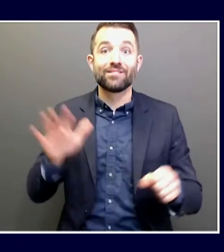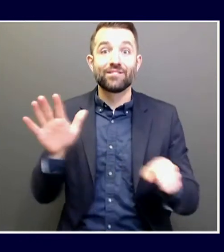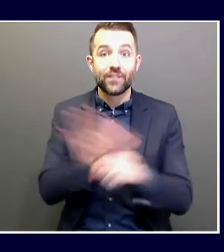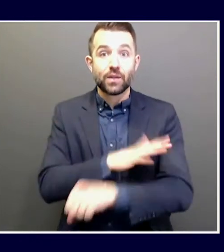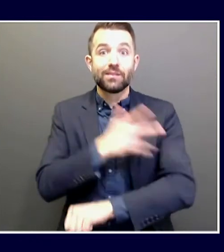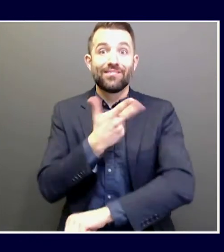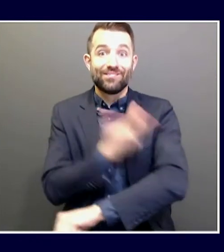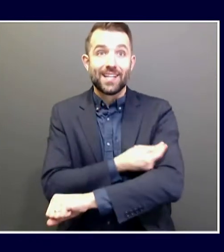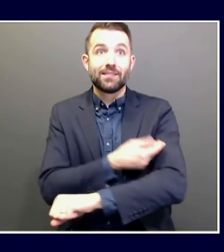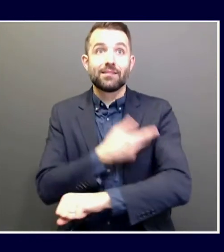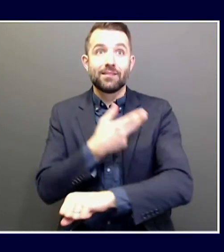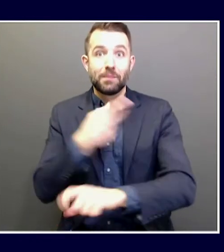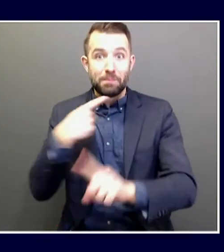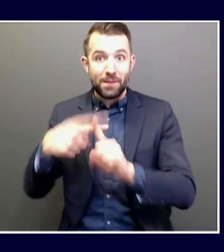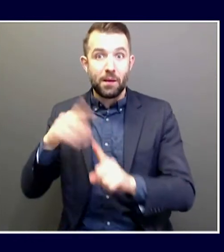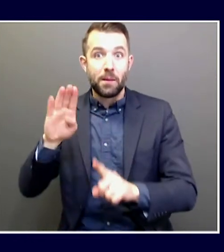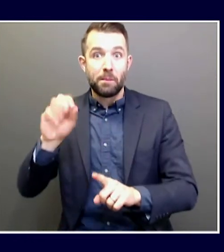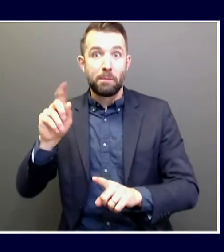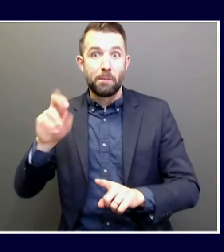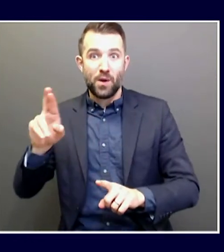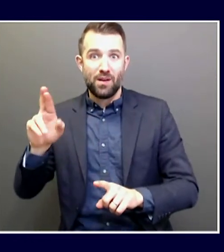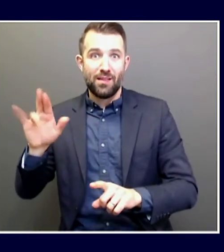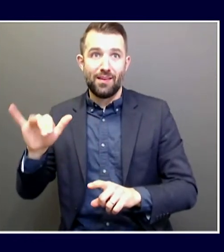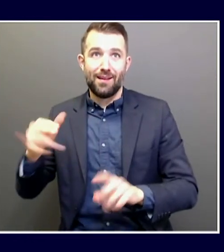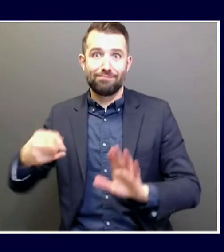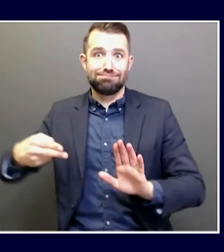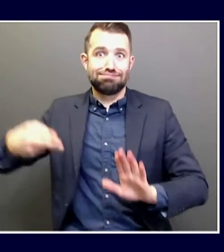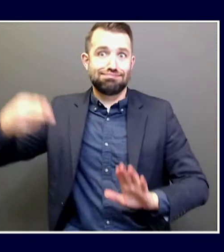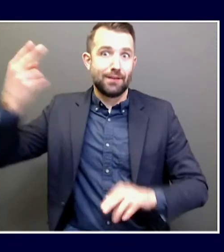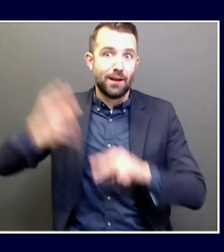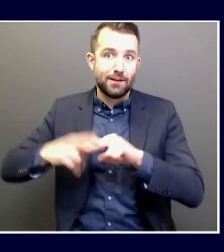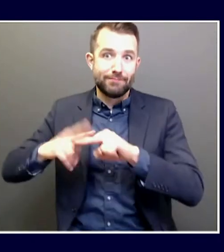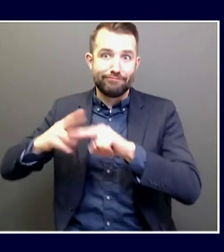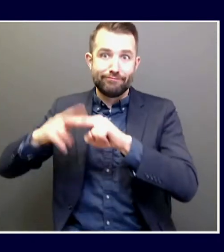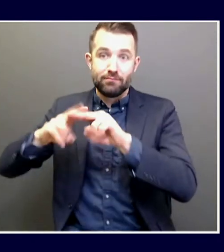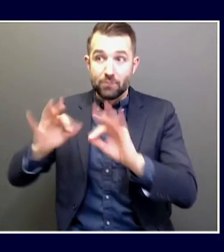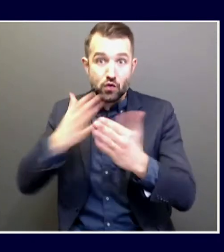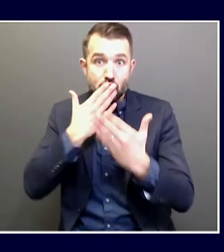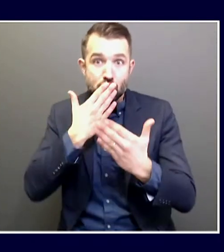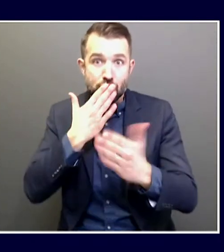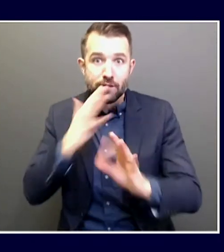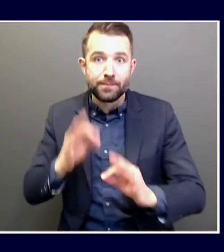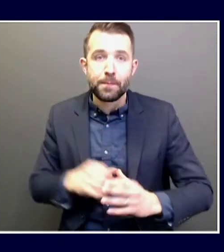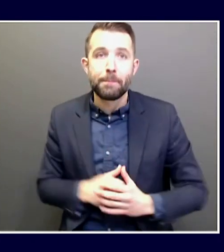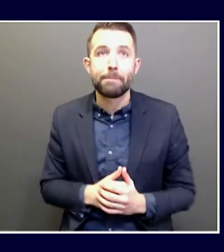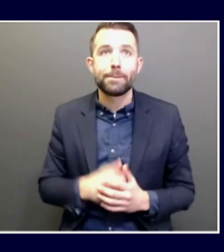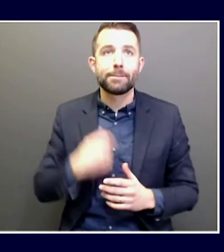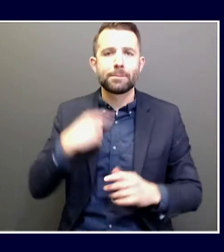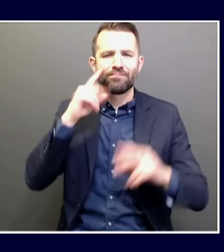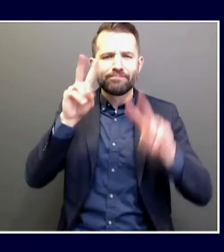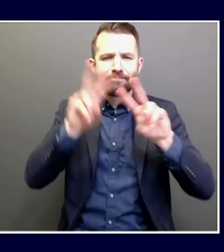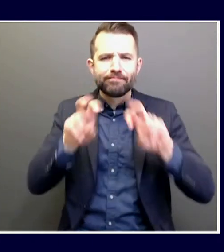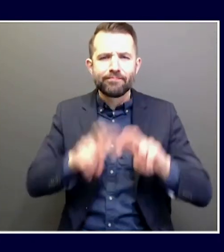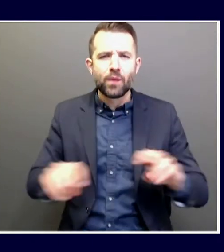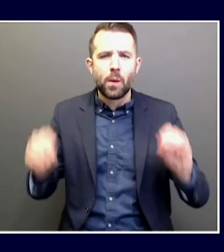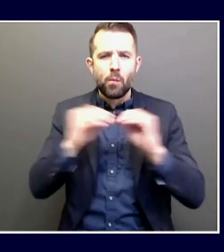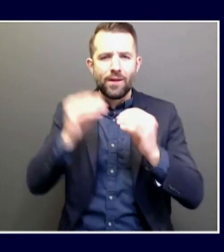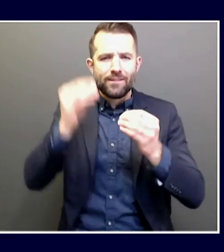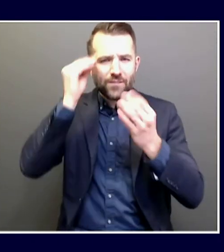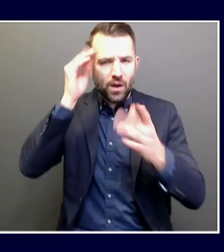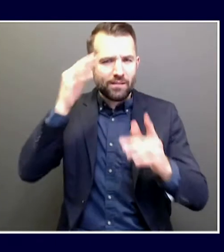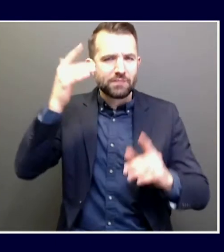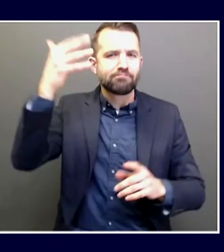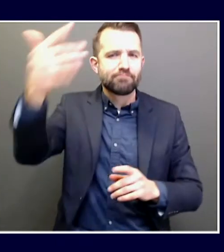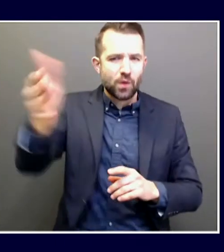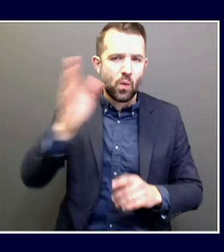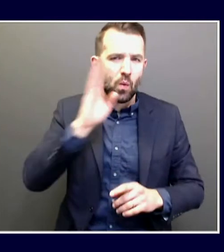We just need to accrue more data before we can make meaningful comparisons of that sort. Just to underscore, though, Emily, what we have seen